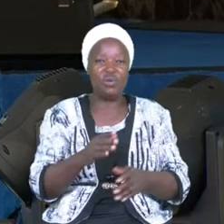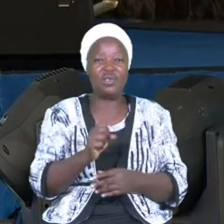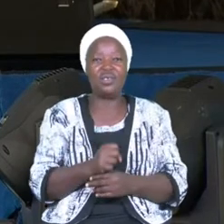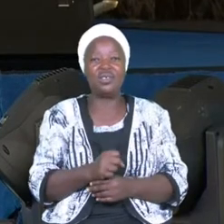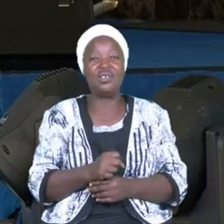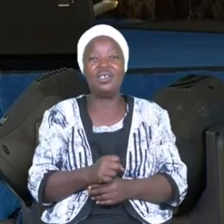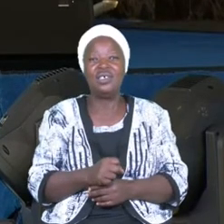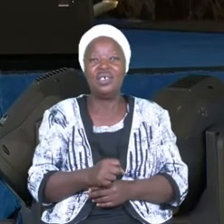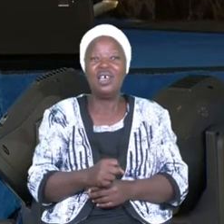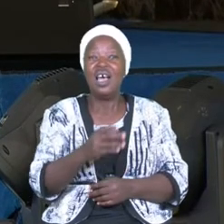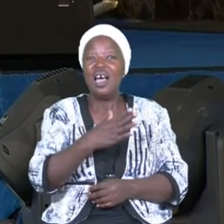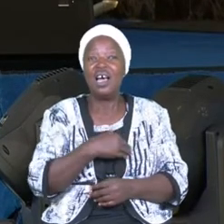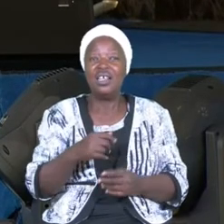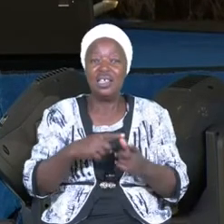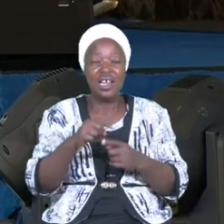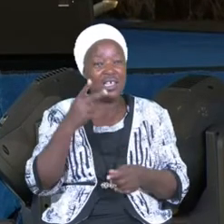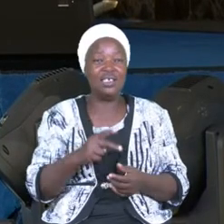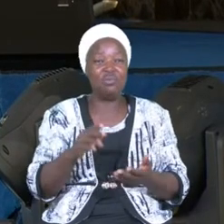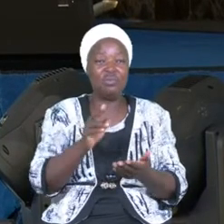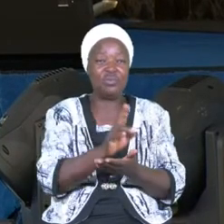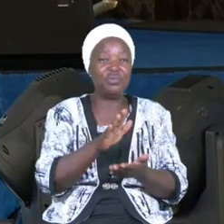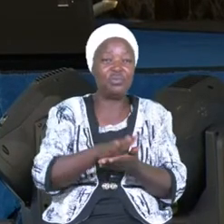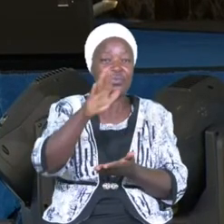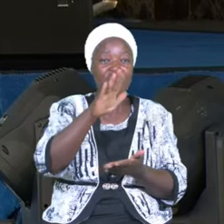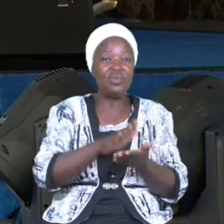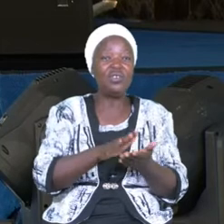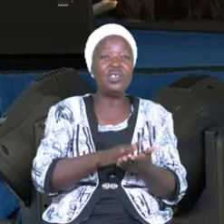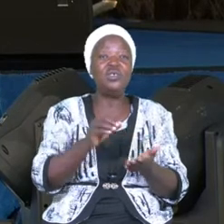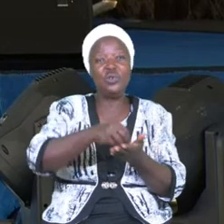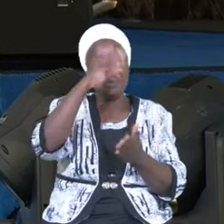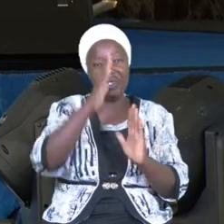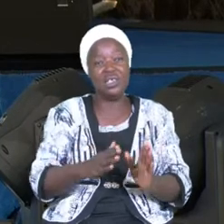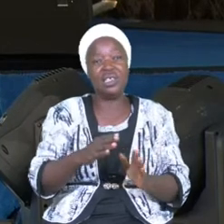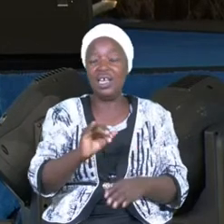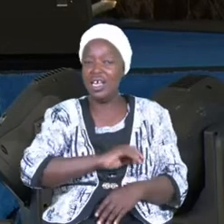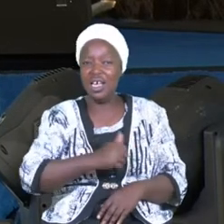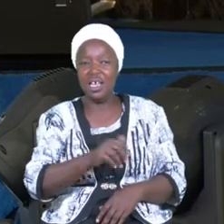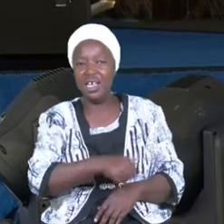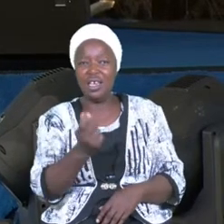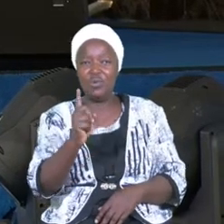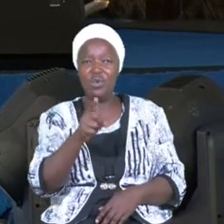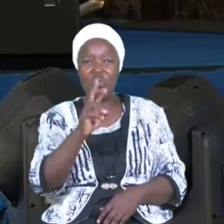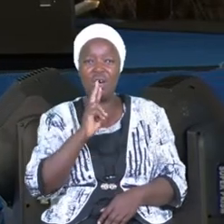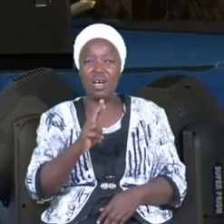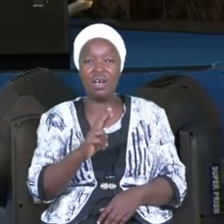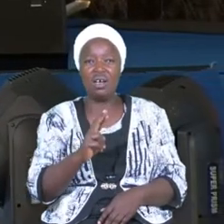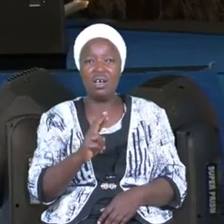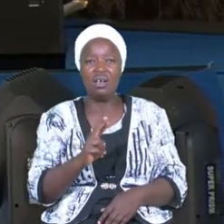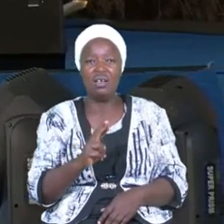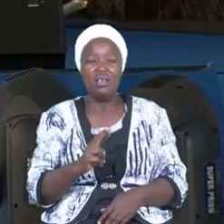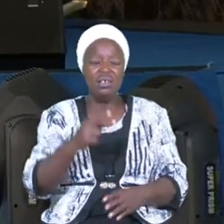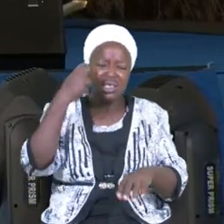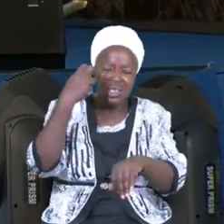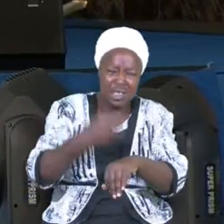university campus students, anywhere you are, however difficult